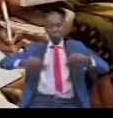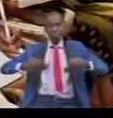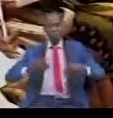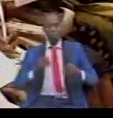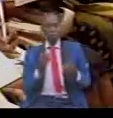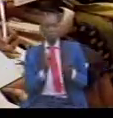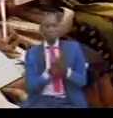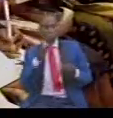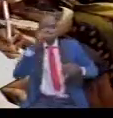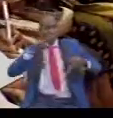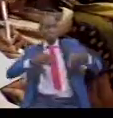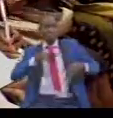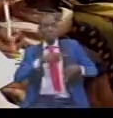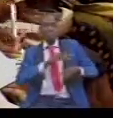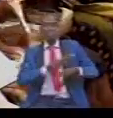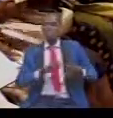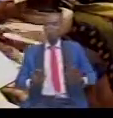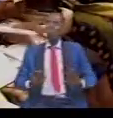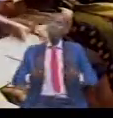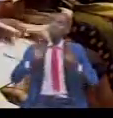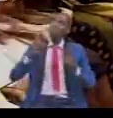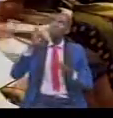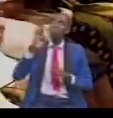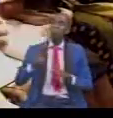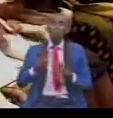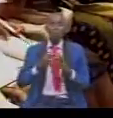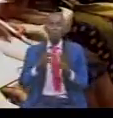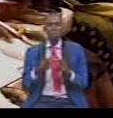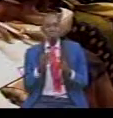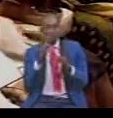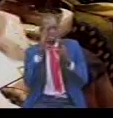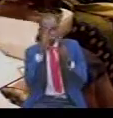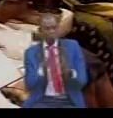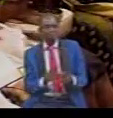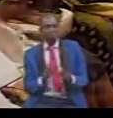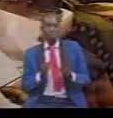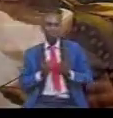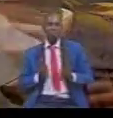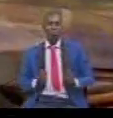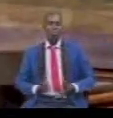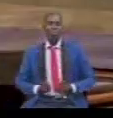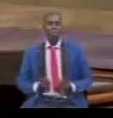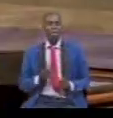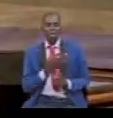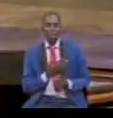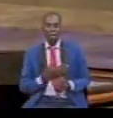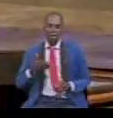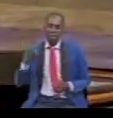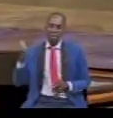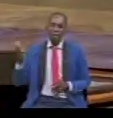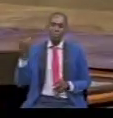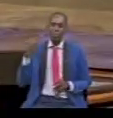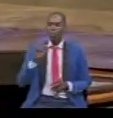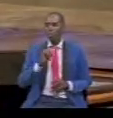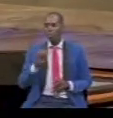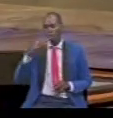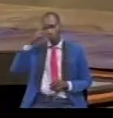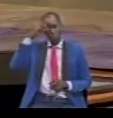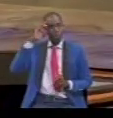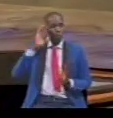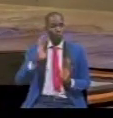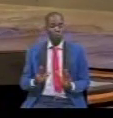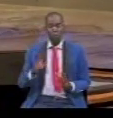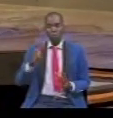God, neither regarded man. And there was a widow in that city, and